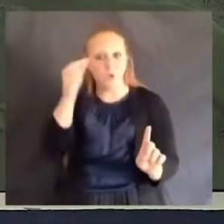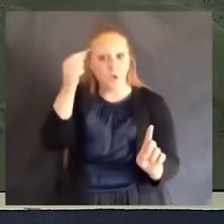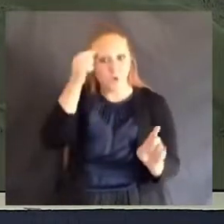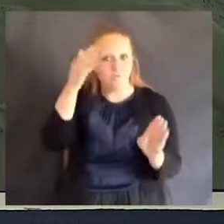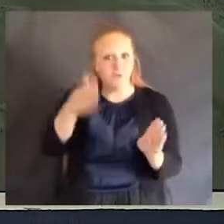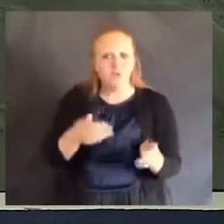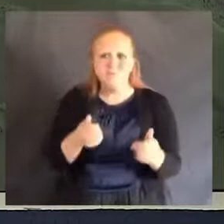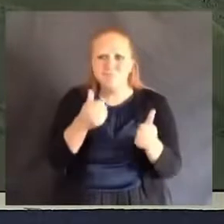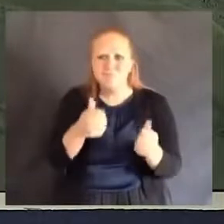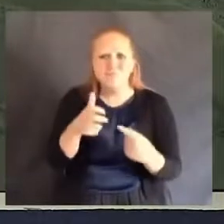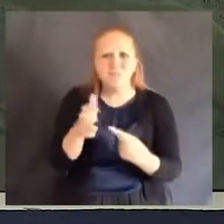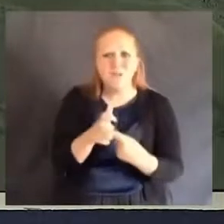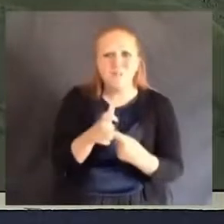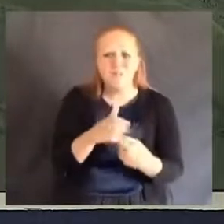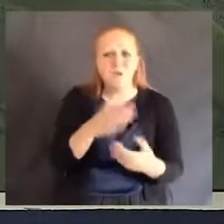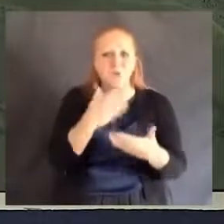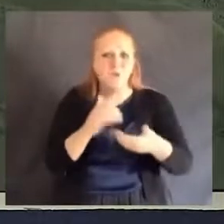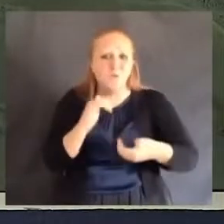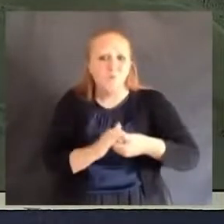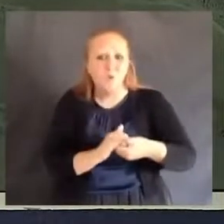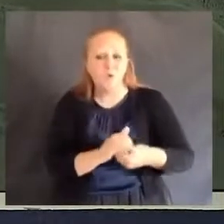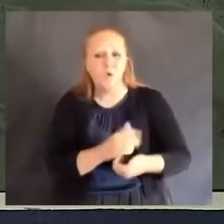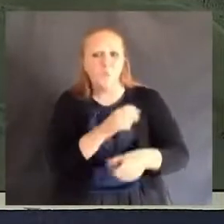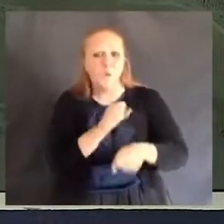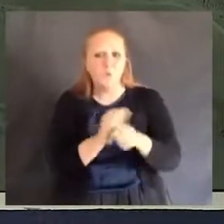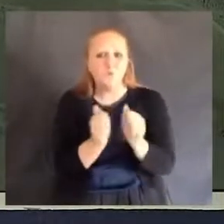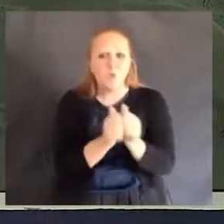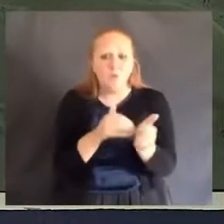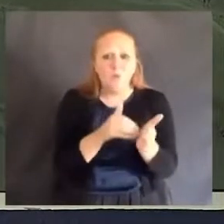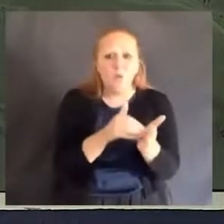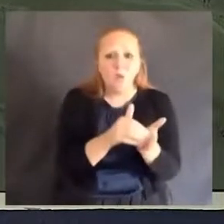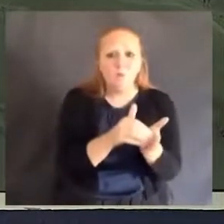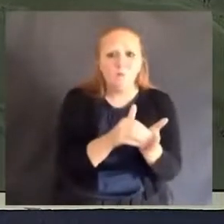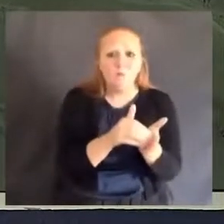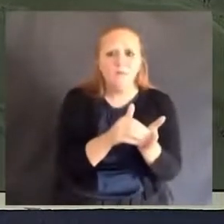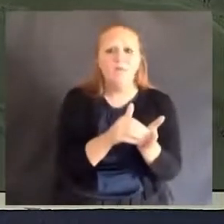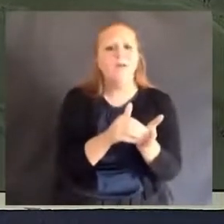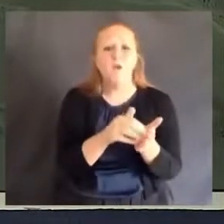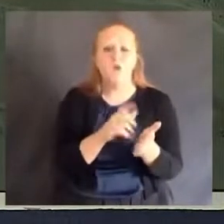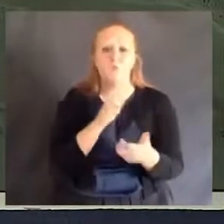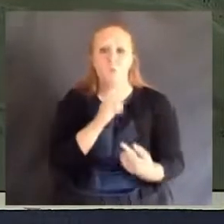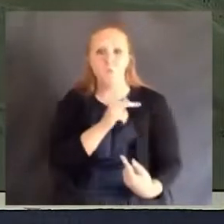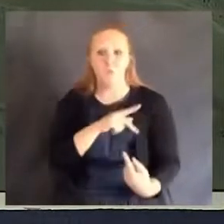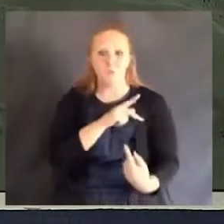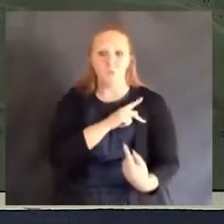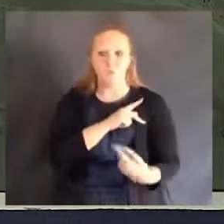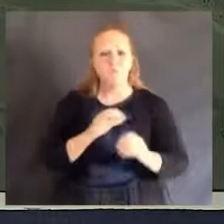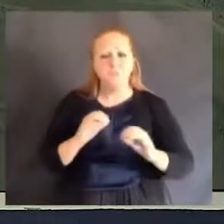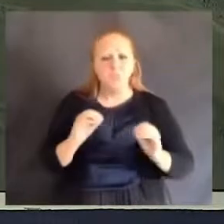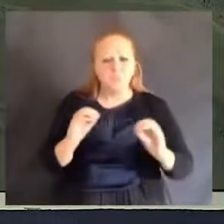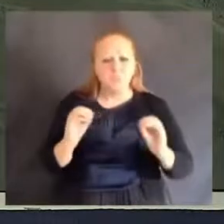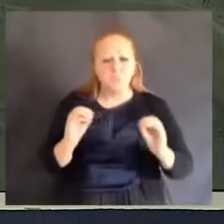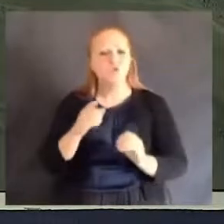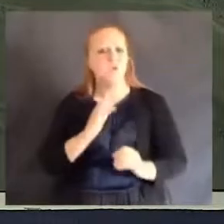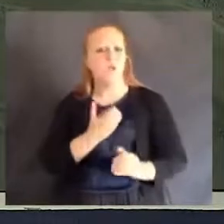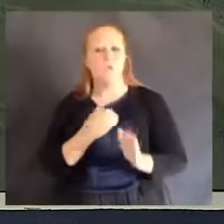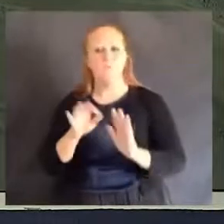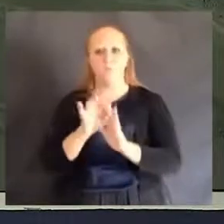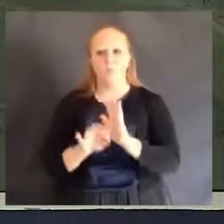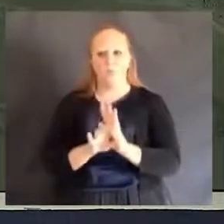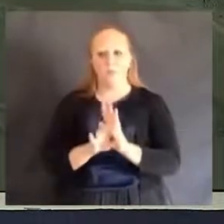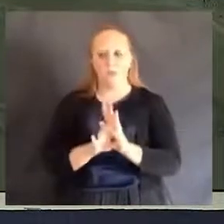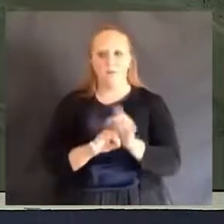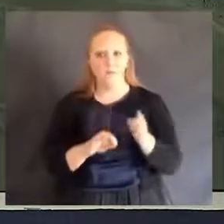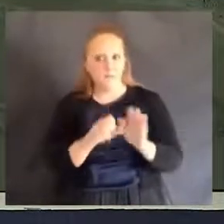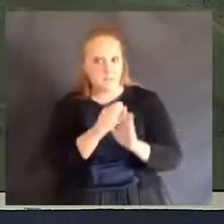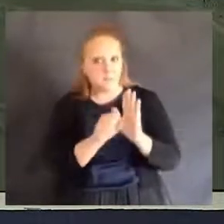good work together. So there was nothing personal about it. It's just a formula, and if a state goes over that formula,